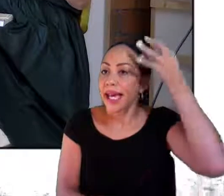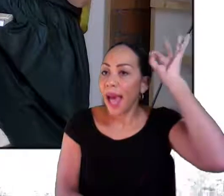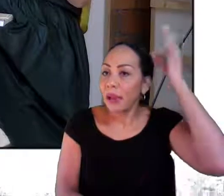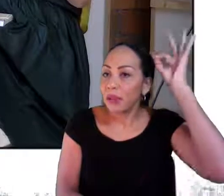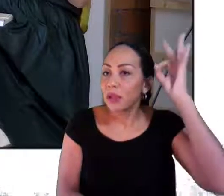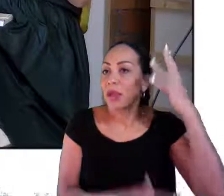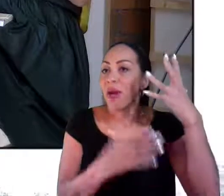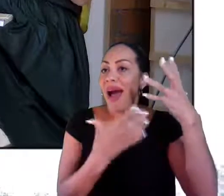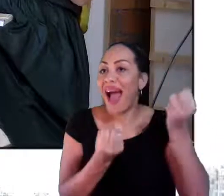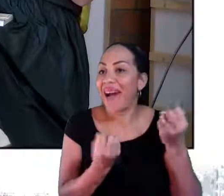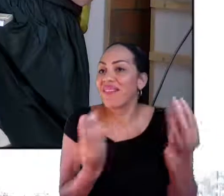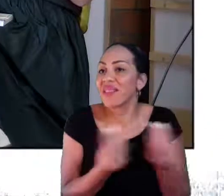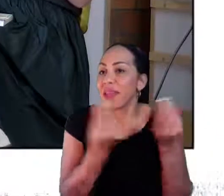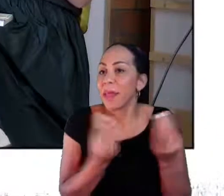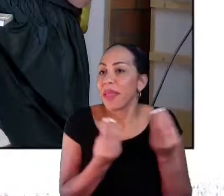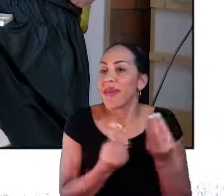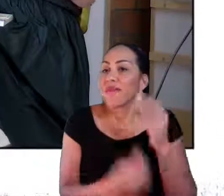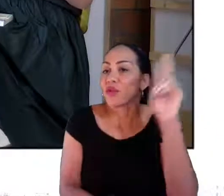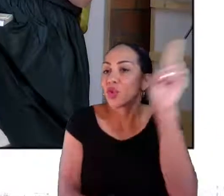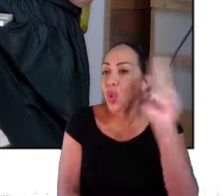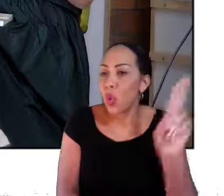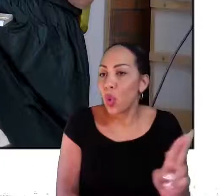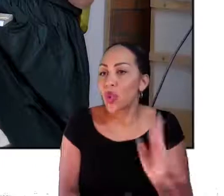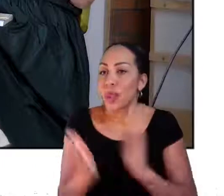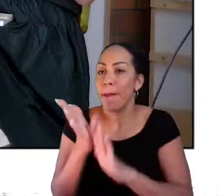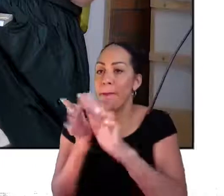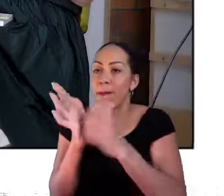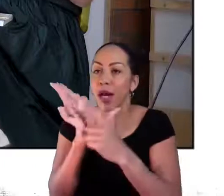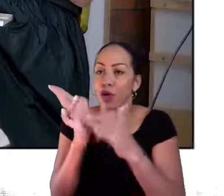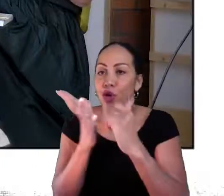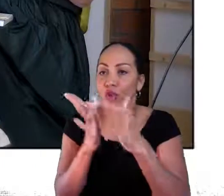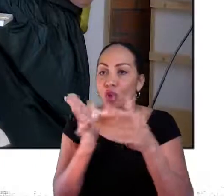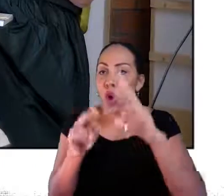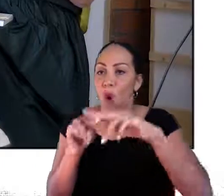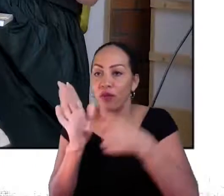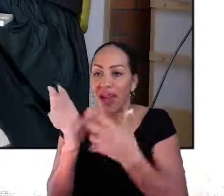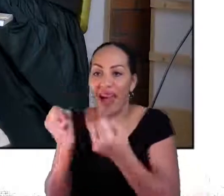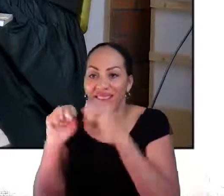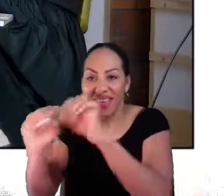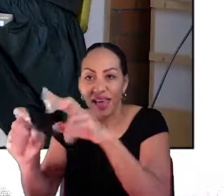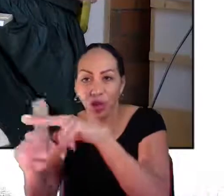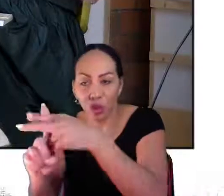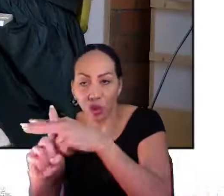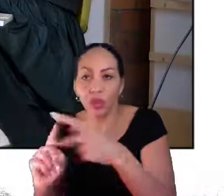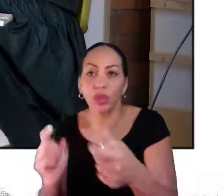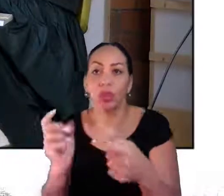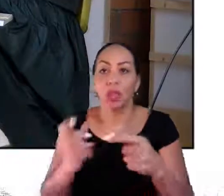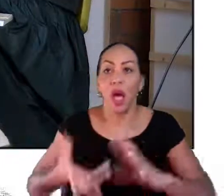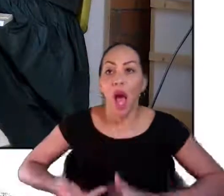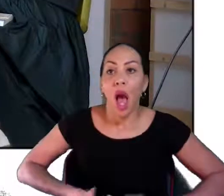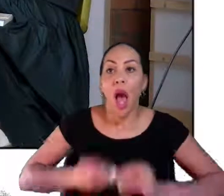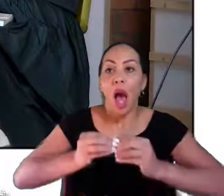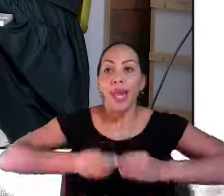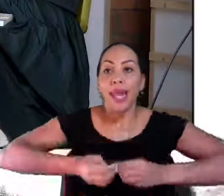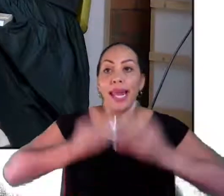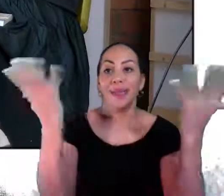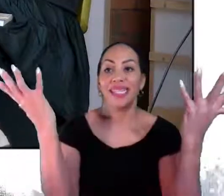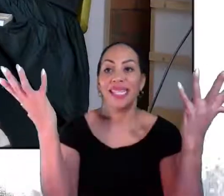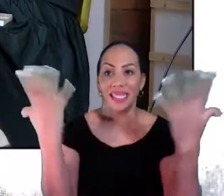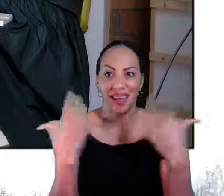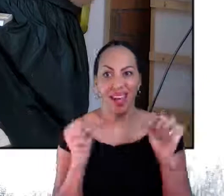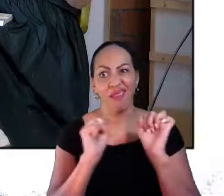design tools. There's the amazing Unlimited and their card set. So there are, we're